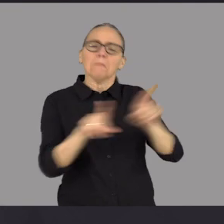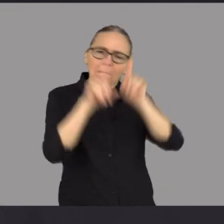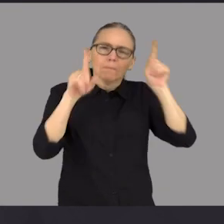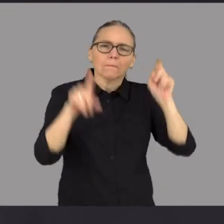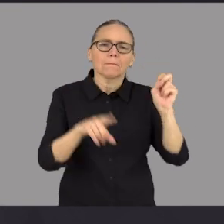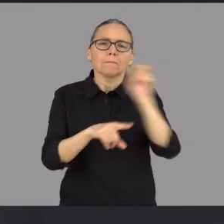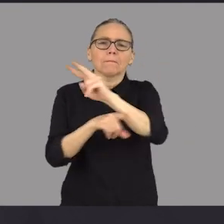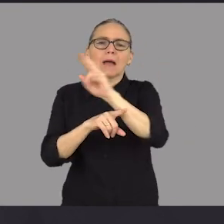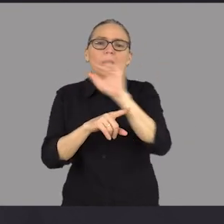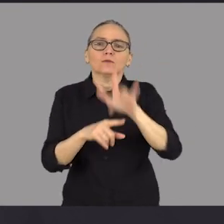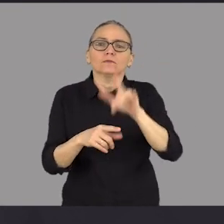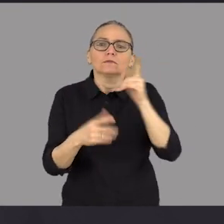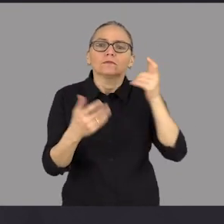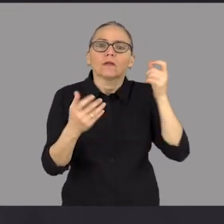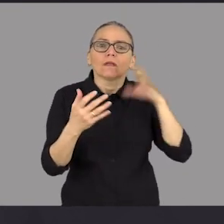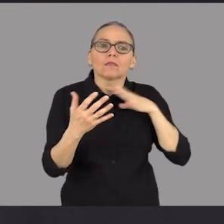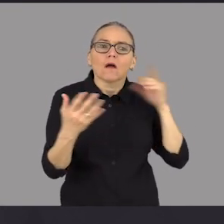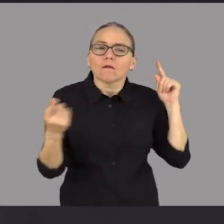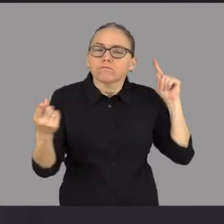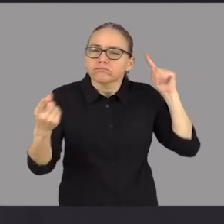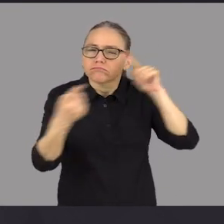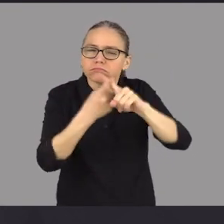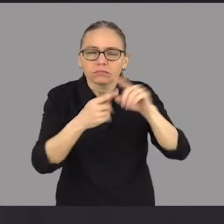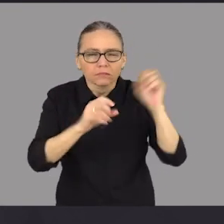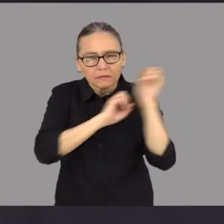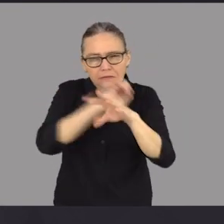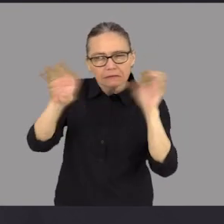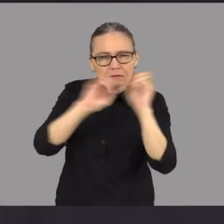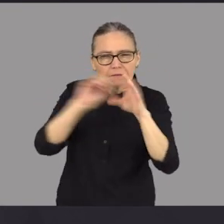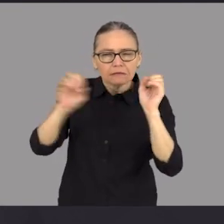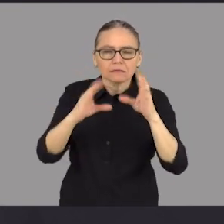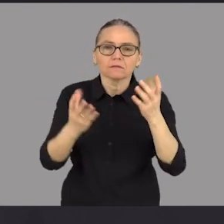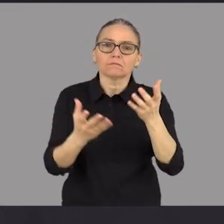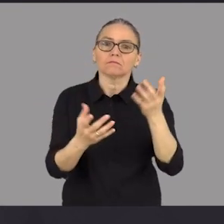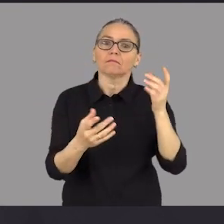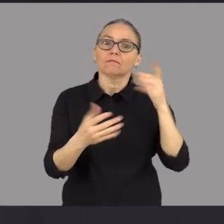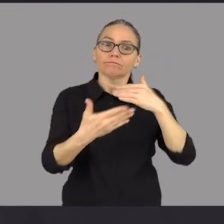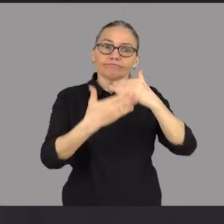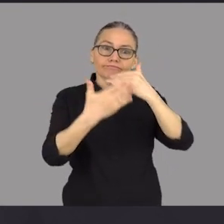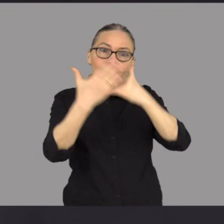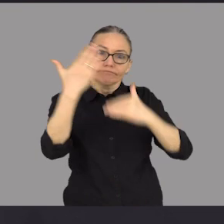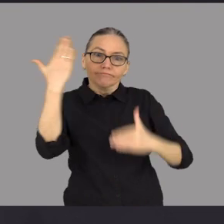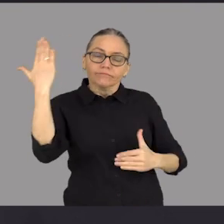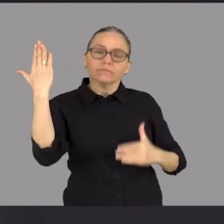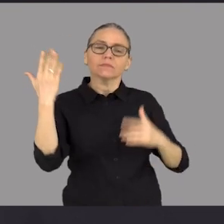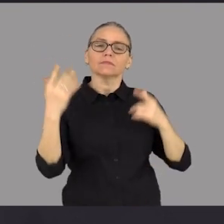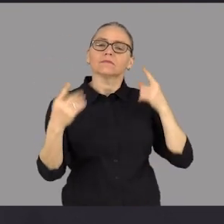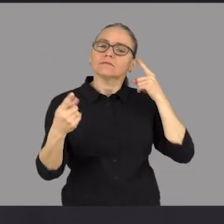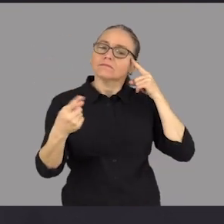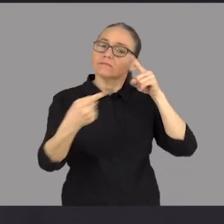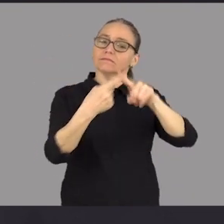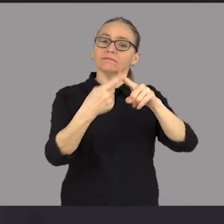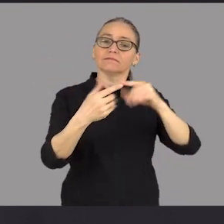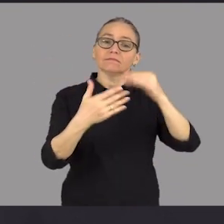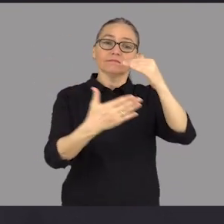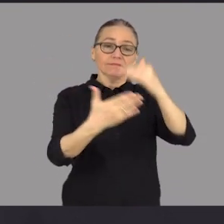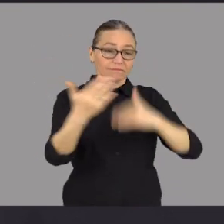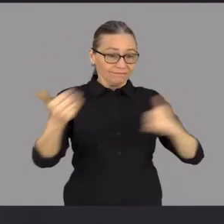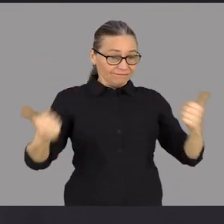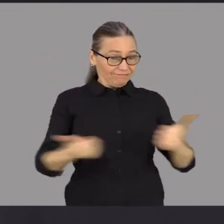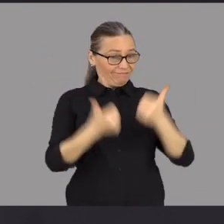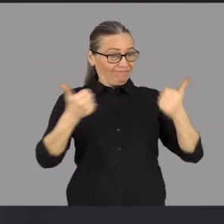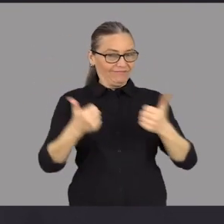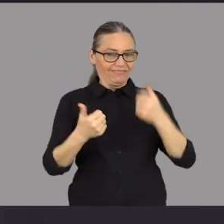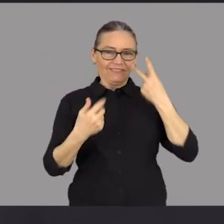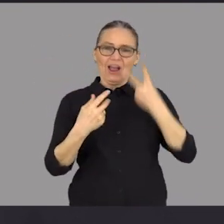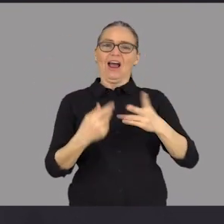For example, some jobs may list that an applicant needs to be able to lift a certain amount of weight to be eligible for the